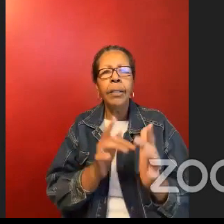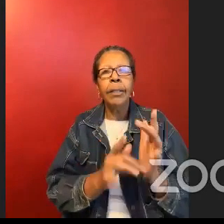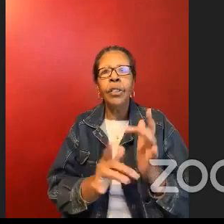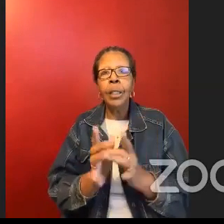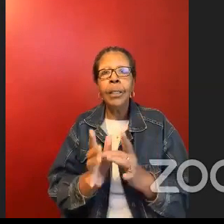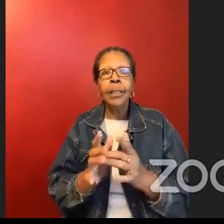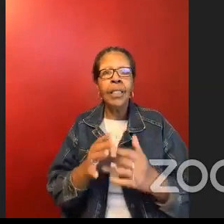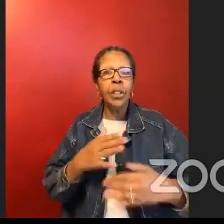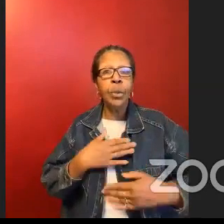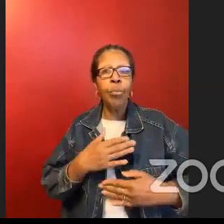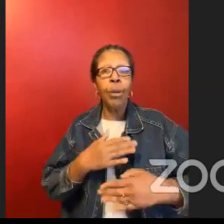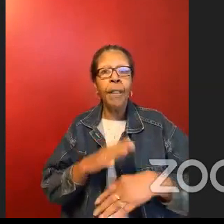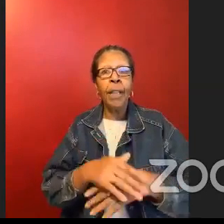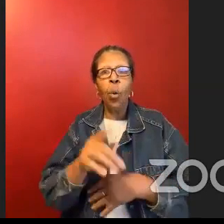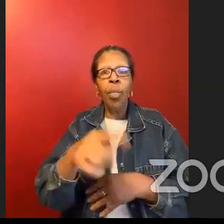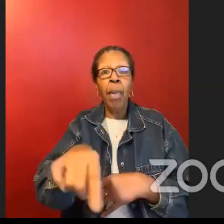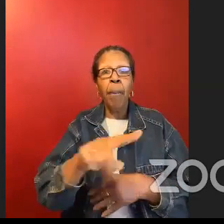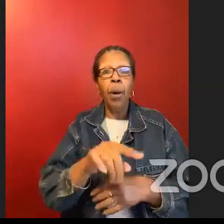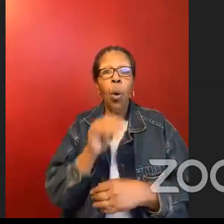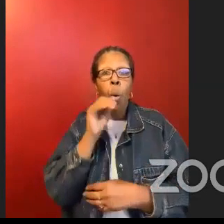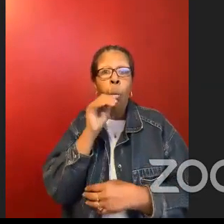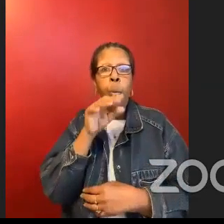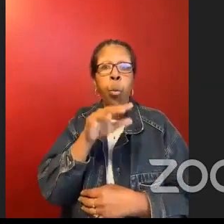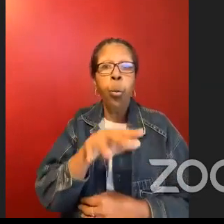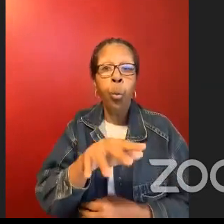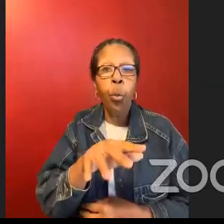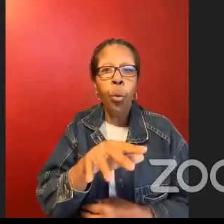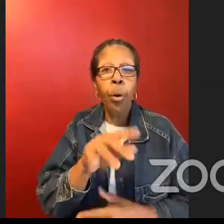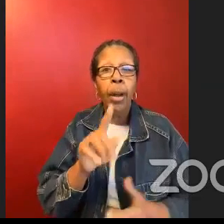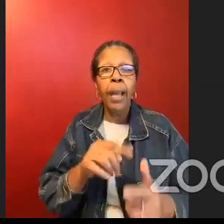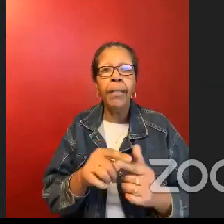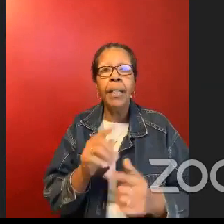them. He's actually breathing on them. And he's saying,